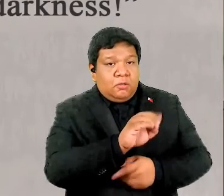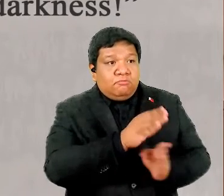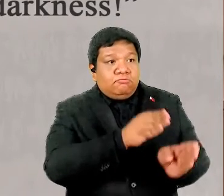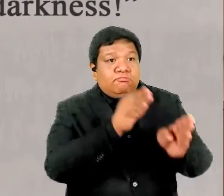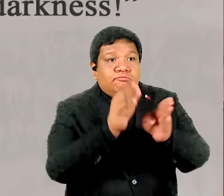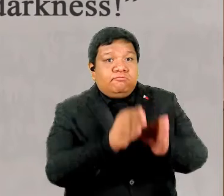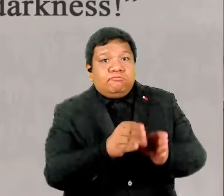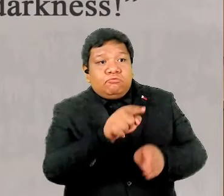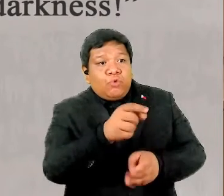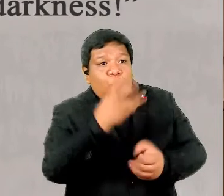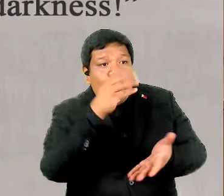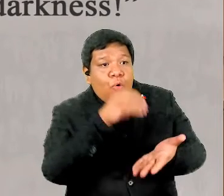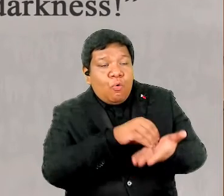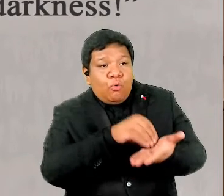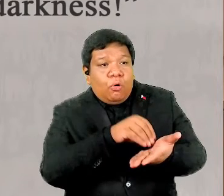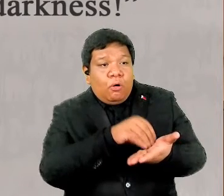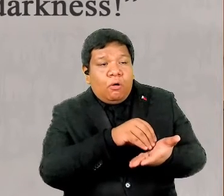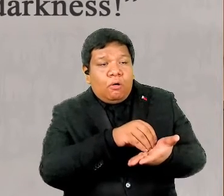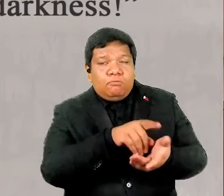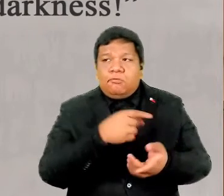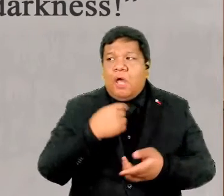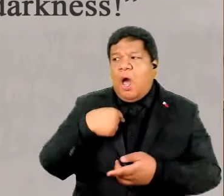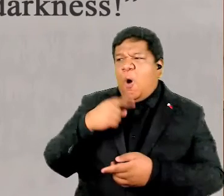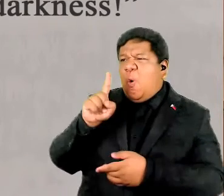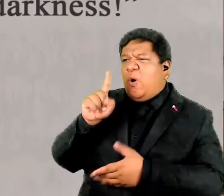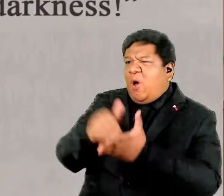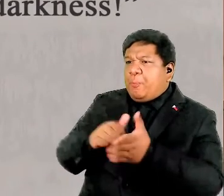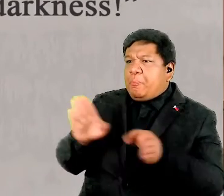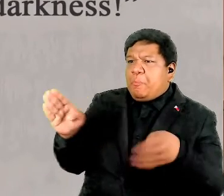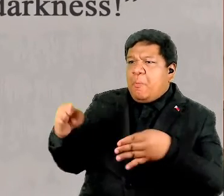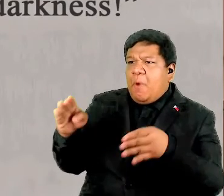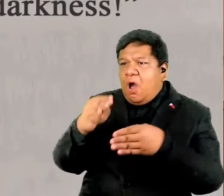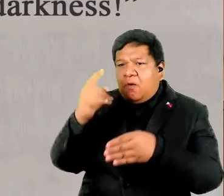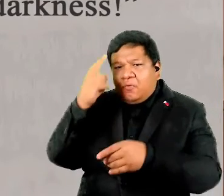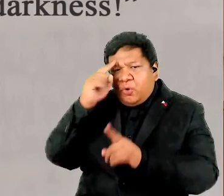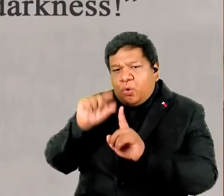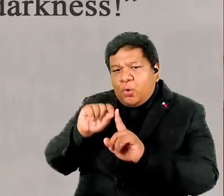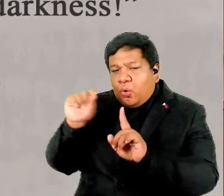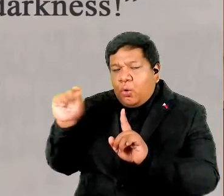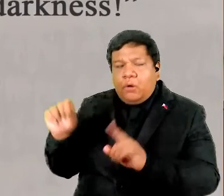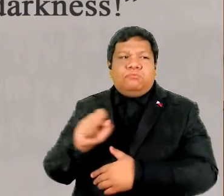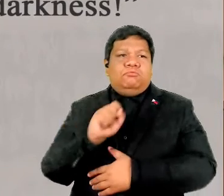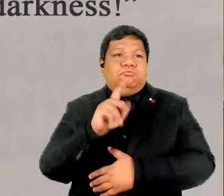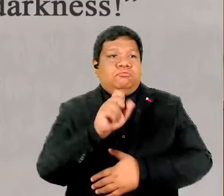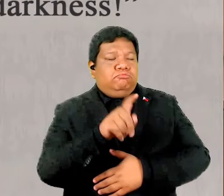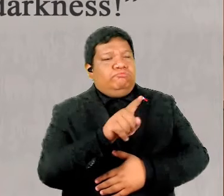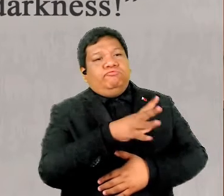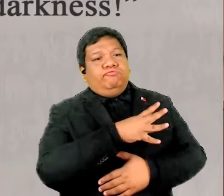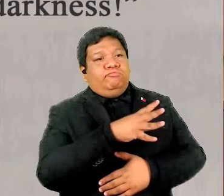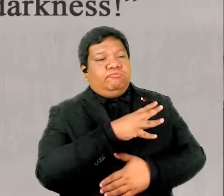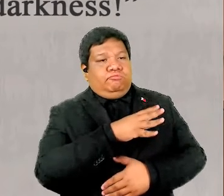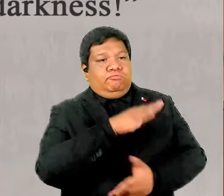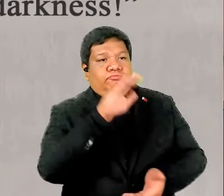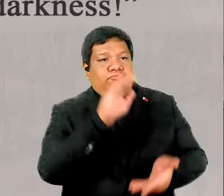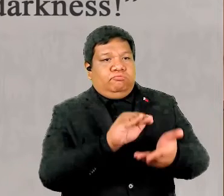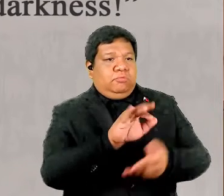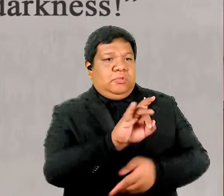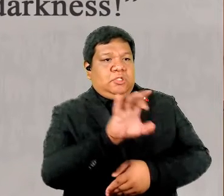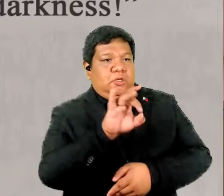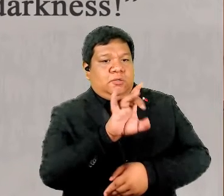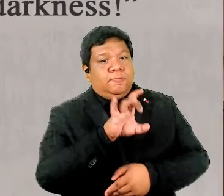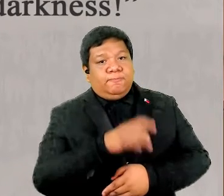450. Ikaw naman, magkano ang utang mo?" Sabi, 1,000 na kahon ng trigo. Sabi, "Okay, take your bill and make